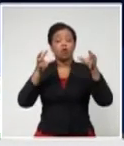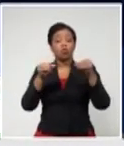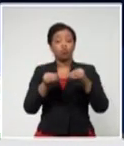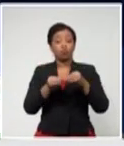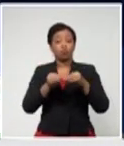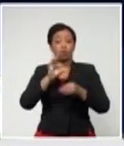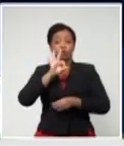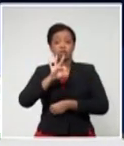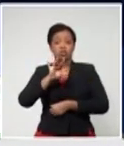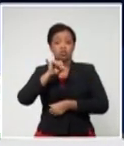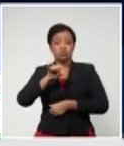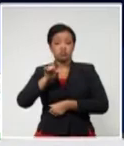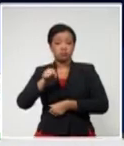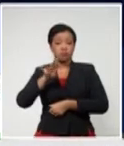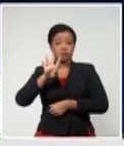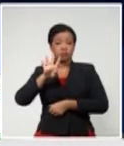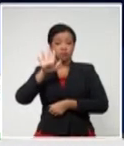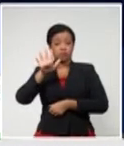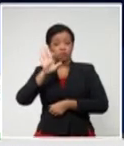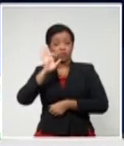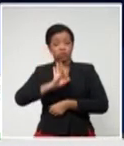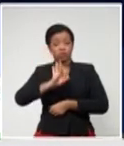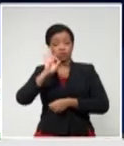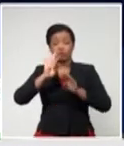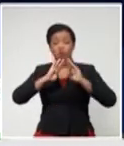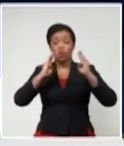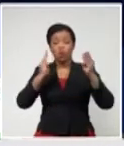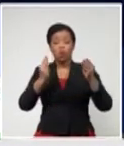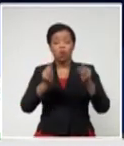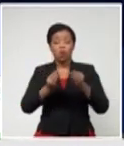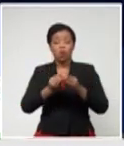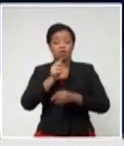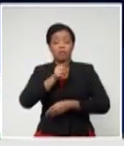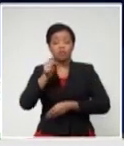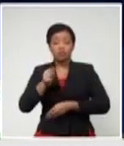86.45% of all confirmed cases, or